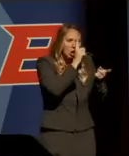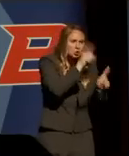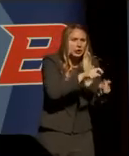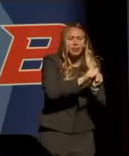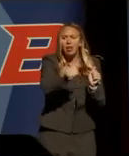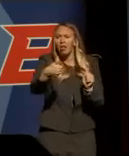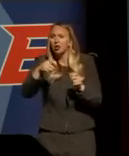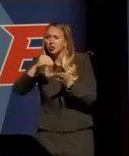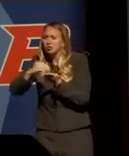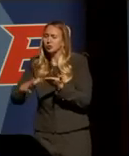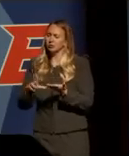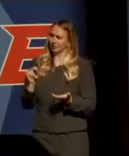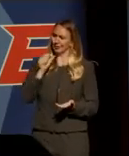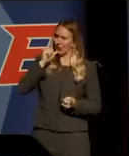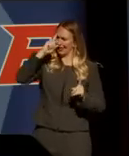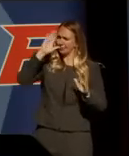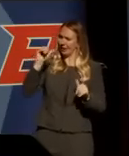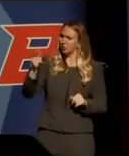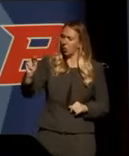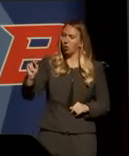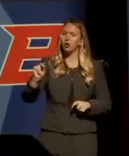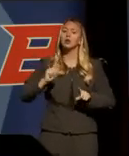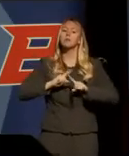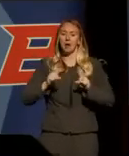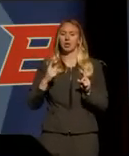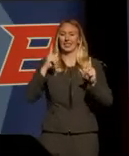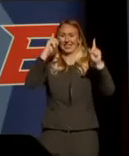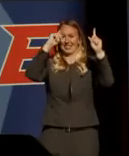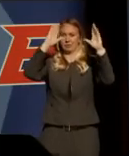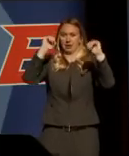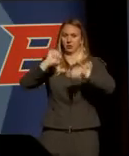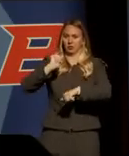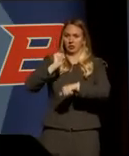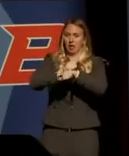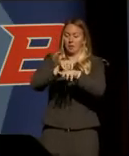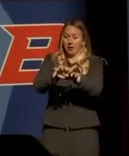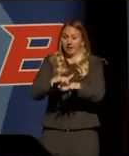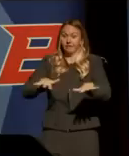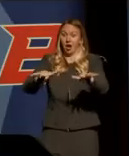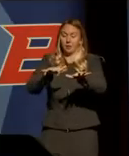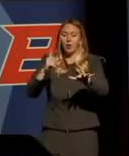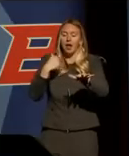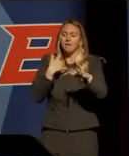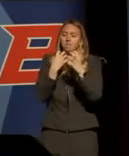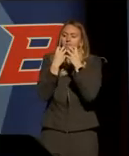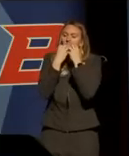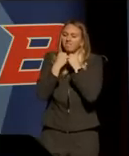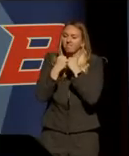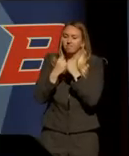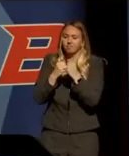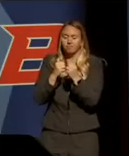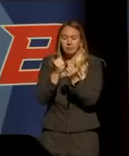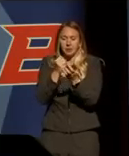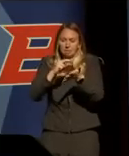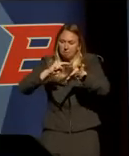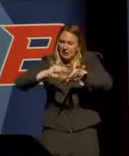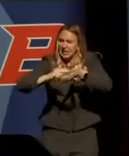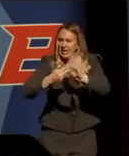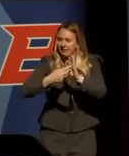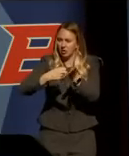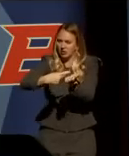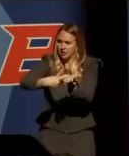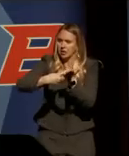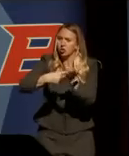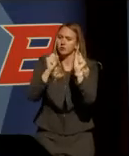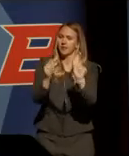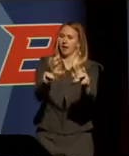but we do expect to create an environment where those meaningful and rich conversations can take place. And I am